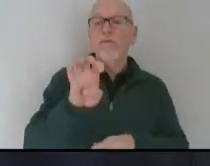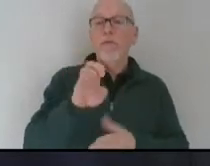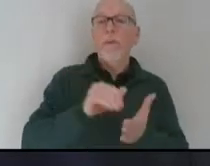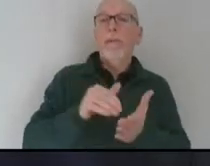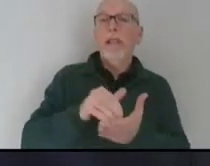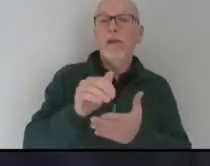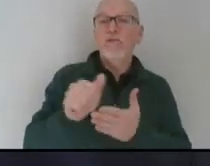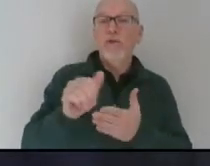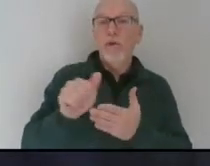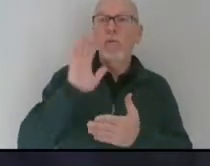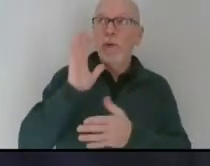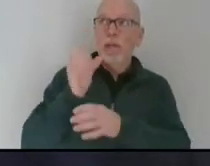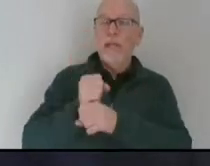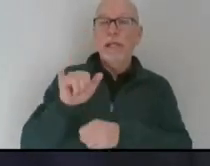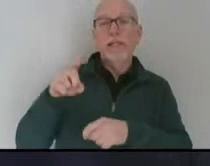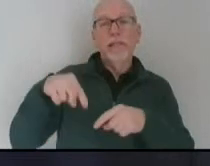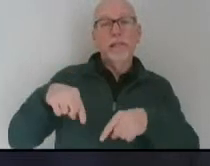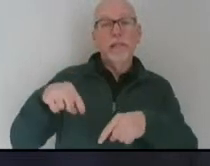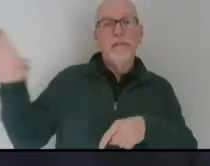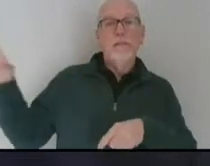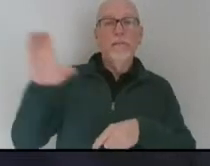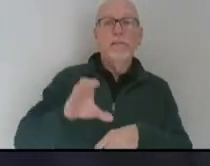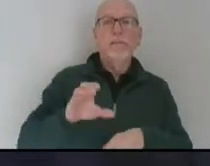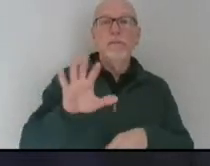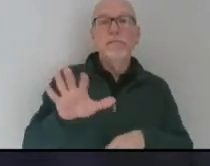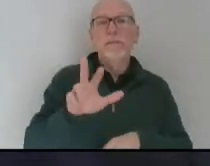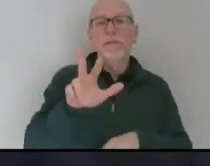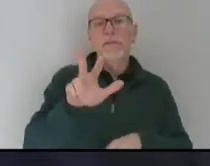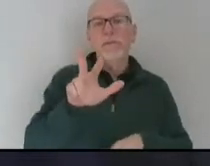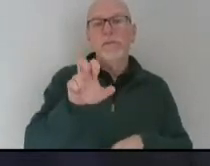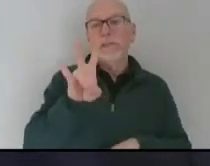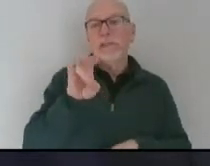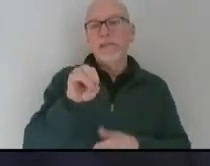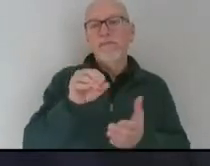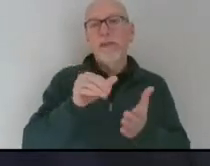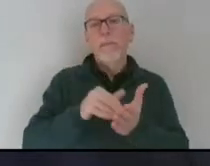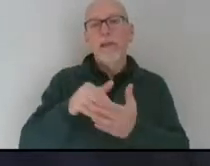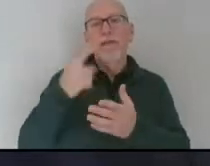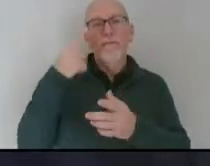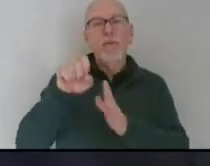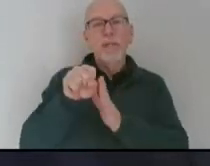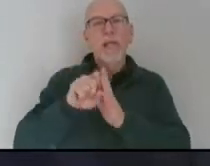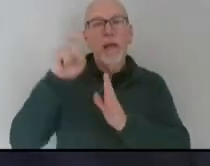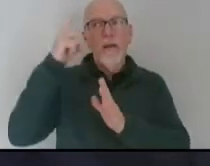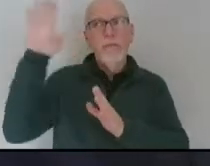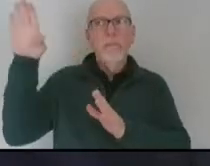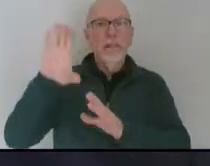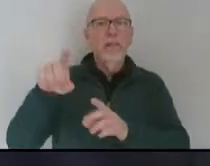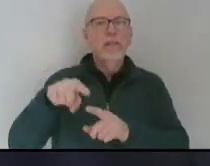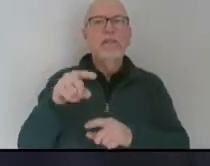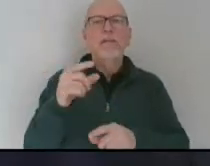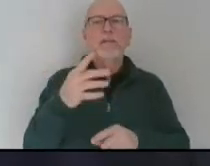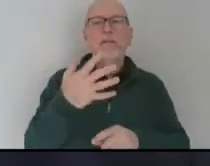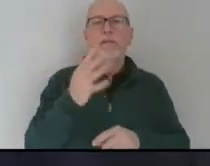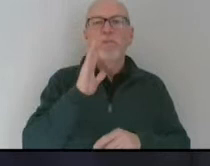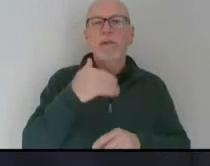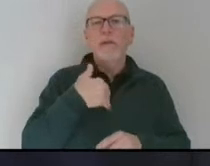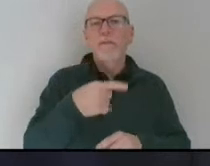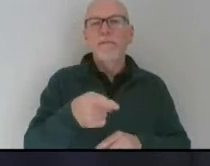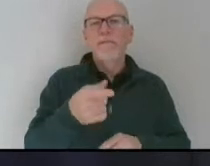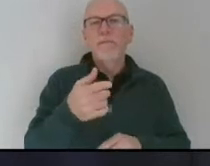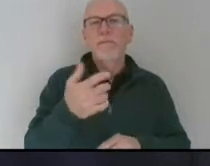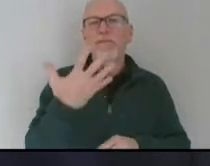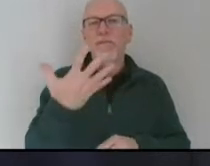be coming to the state of Indiana, about 370 of it to the state government, and there will be 5